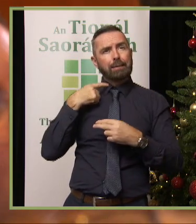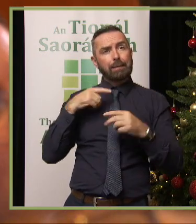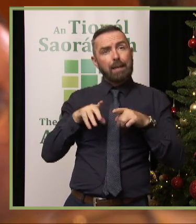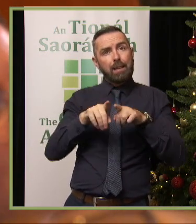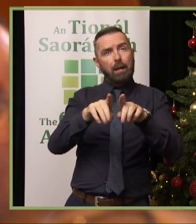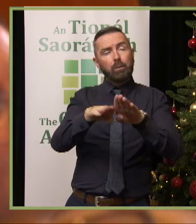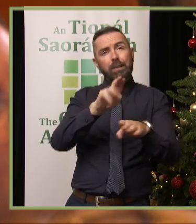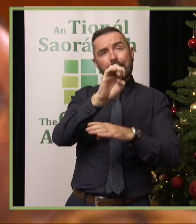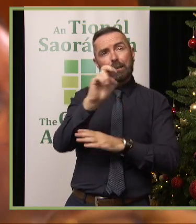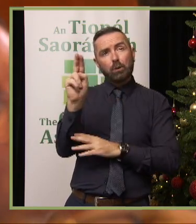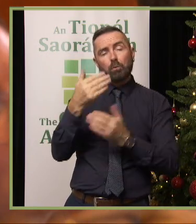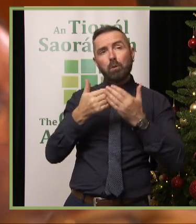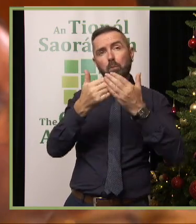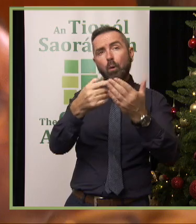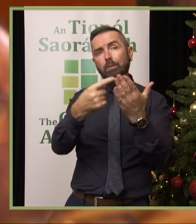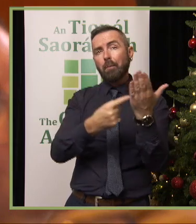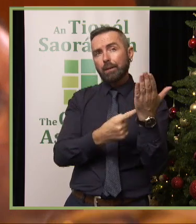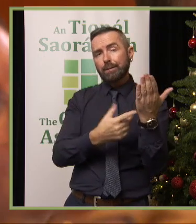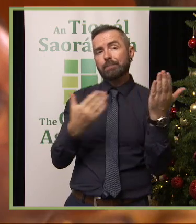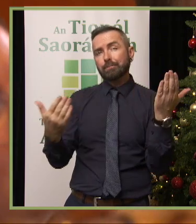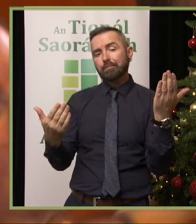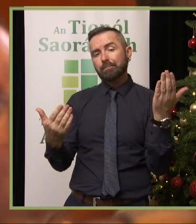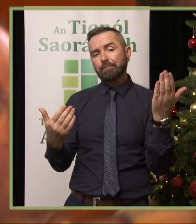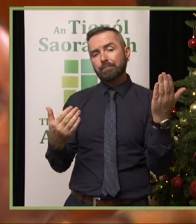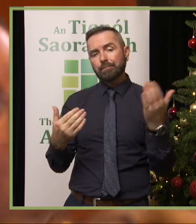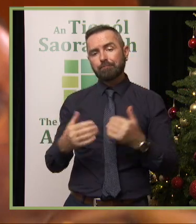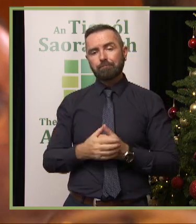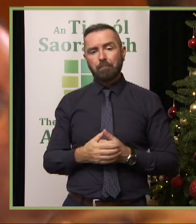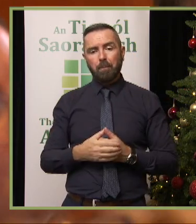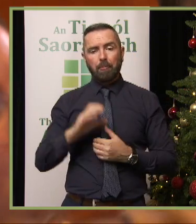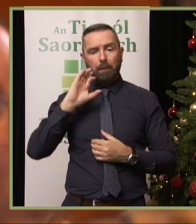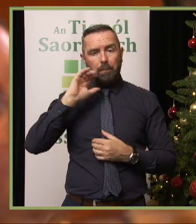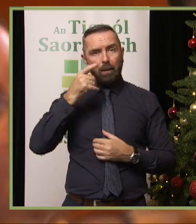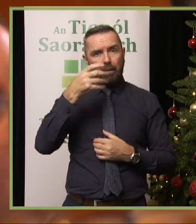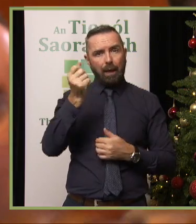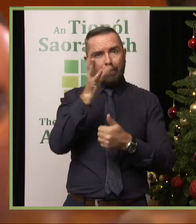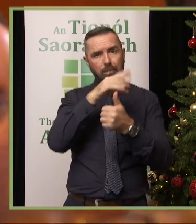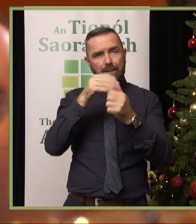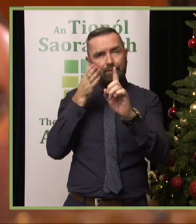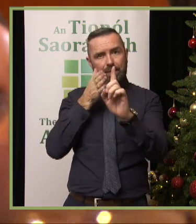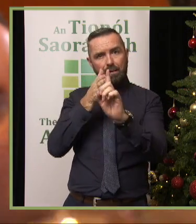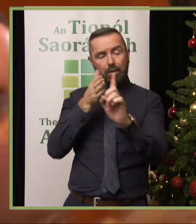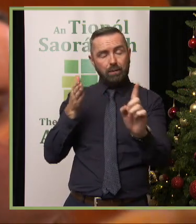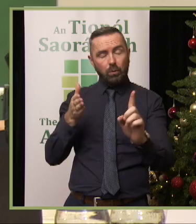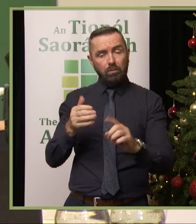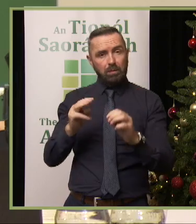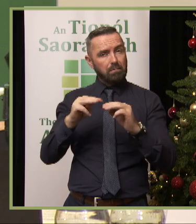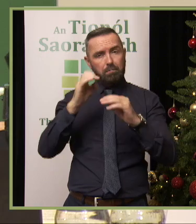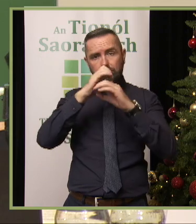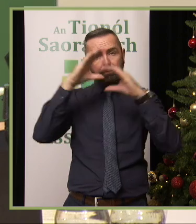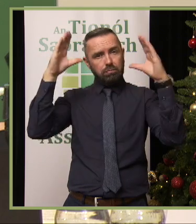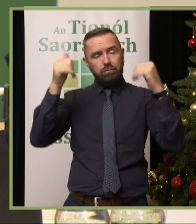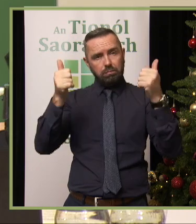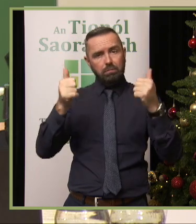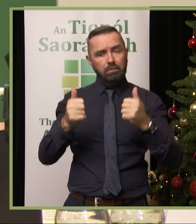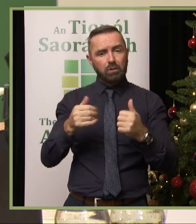EU proposed policy, because that will actually give specific targets, 20, 30, whatever %. It makes more sense to get